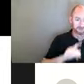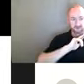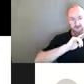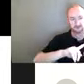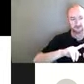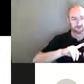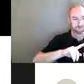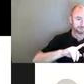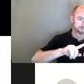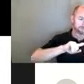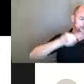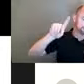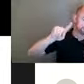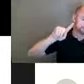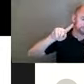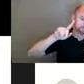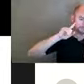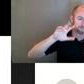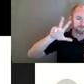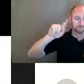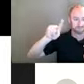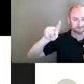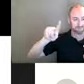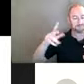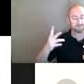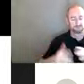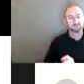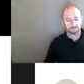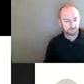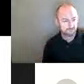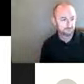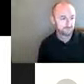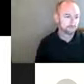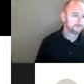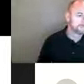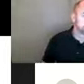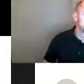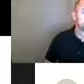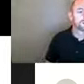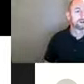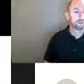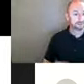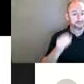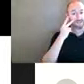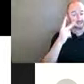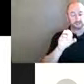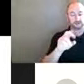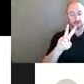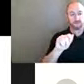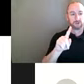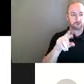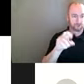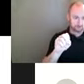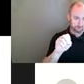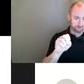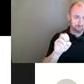a high of 31 degrees. And then we've got varying curvature, roughness, and elevation